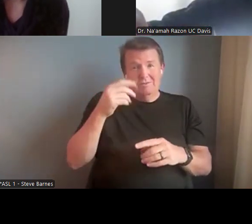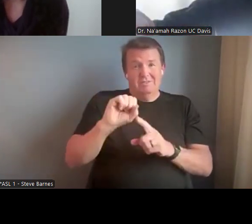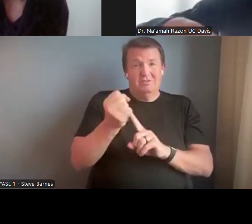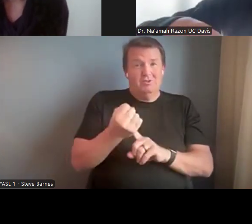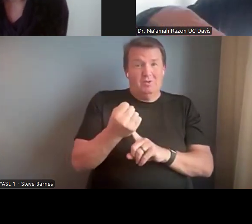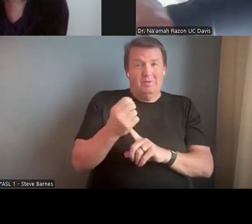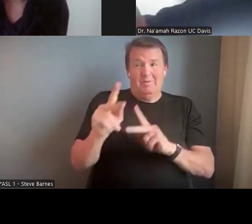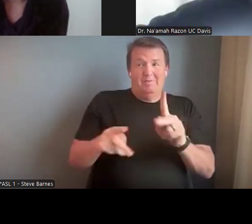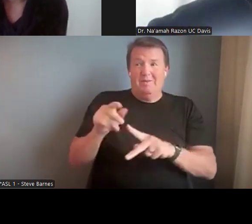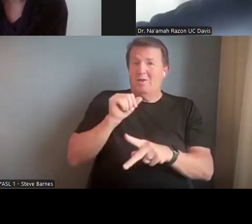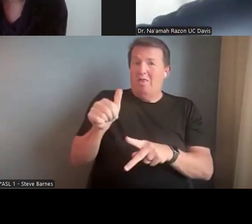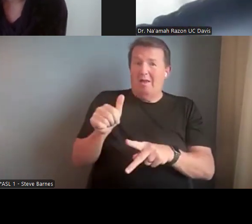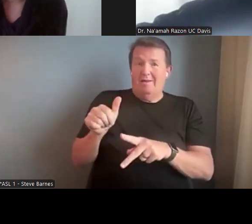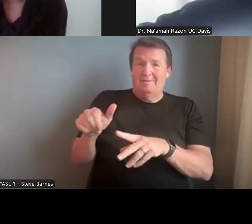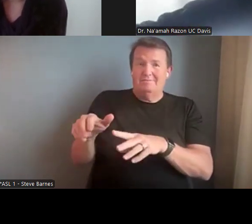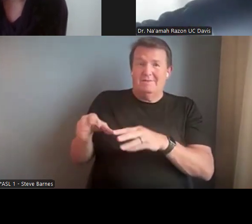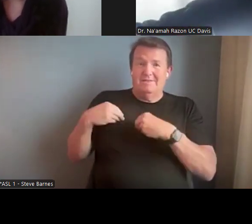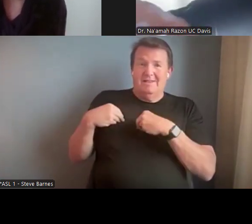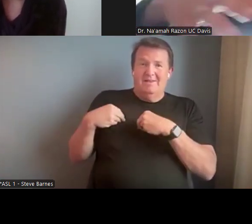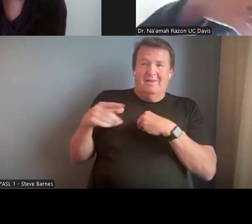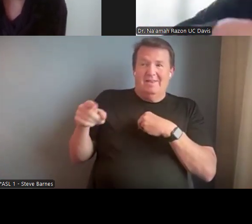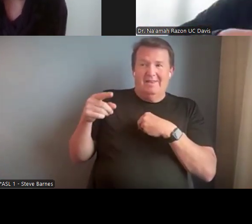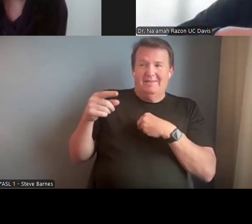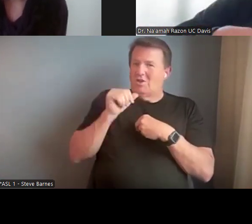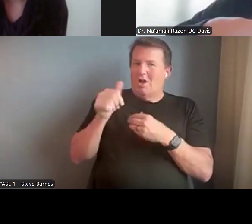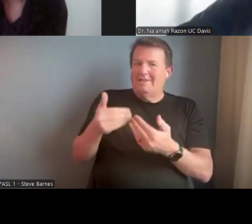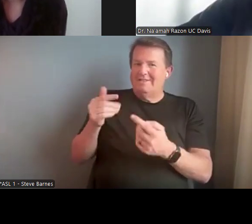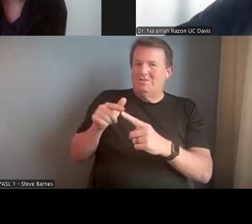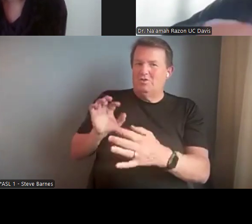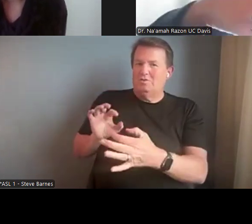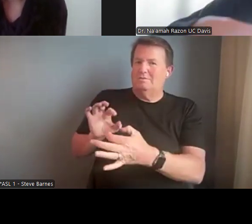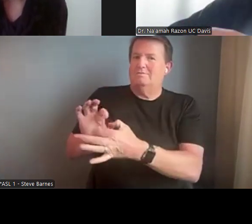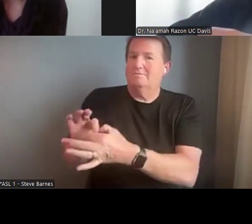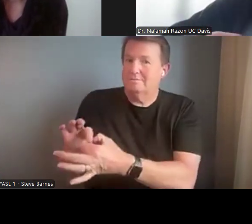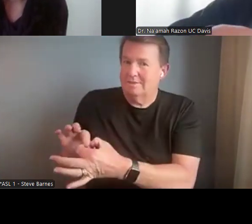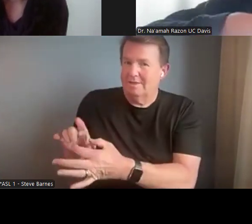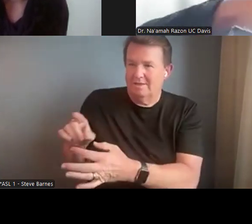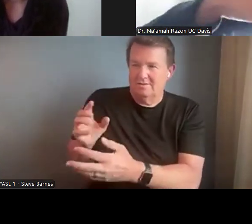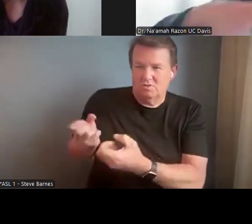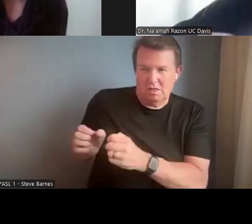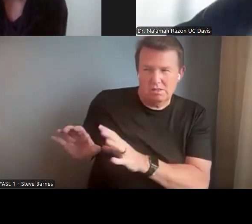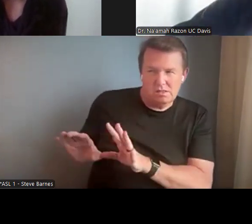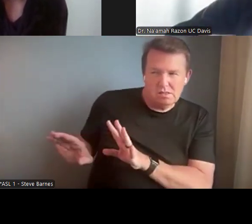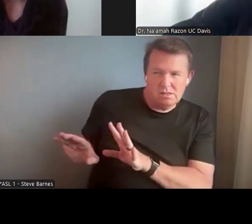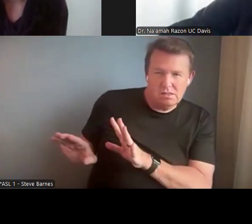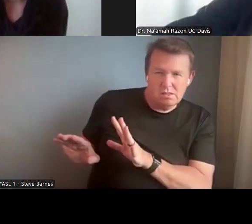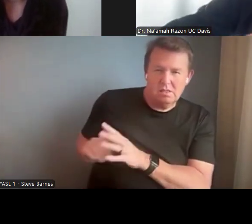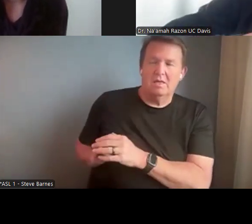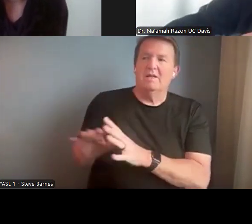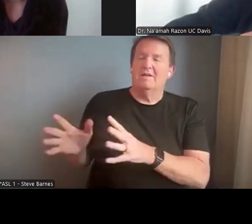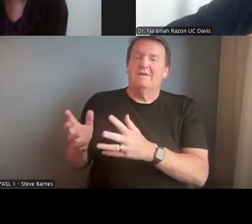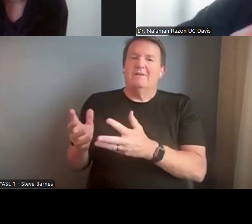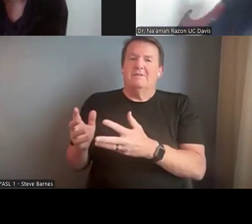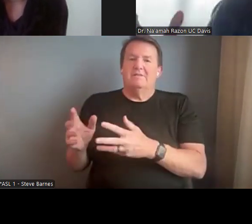to be, or like think that it's the easiest way to connect with them. And so really kind of thinking about if the master plan on aging is going to be actually